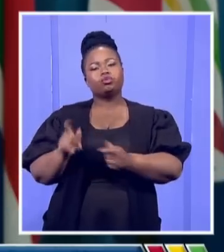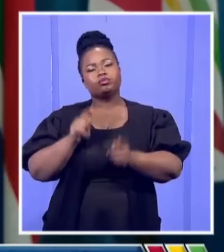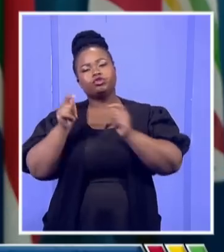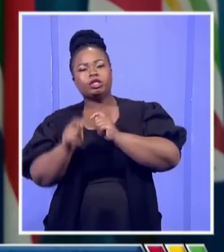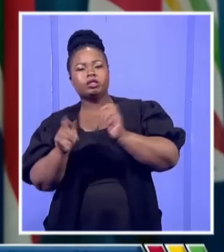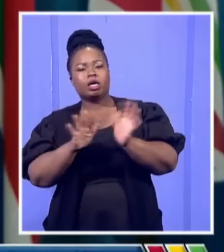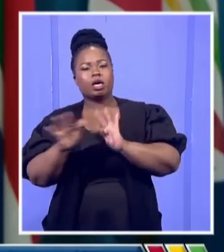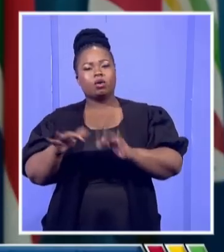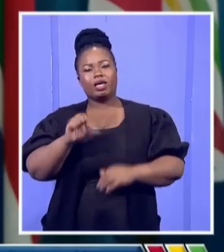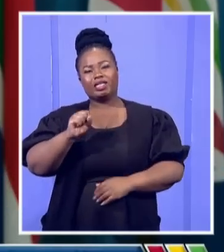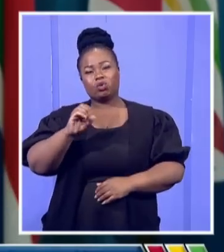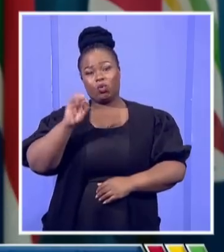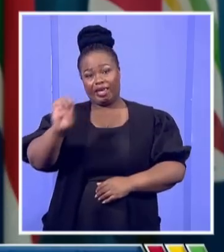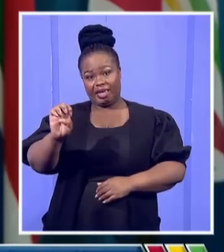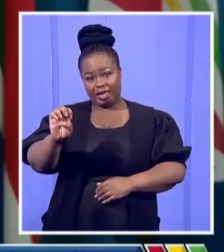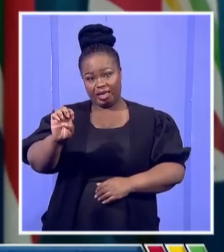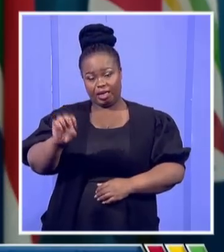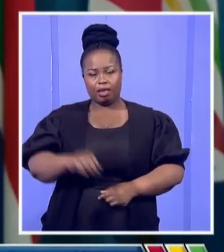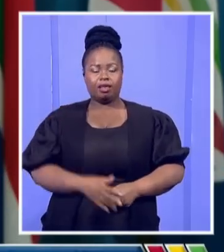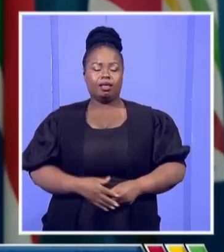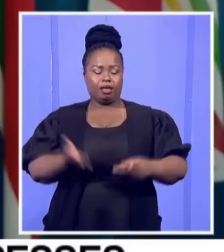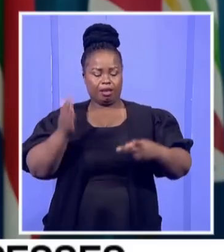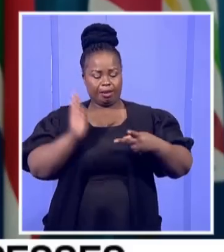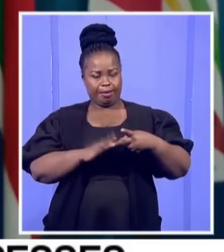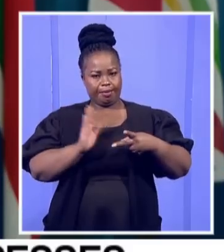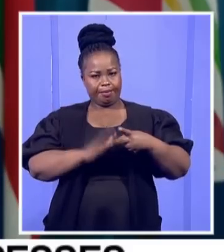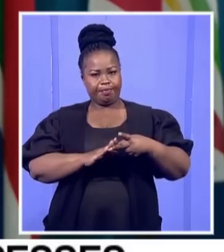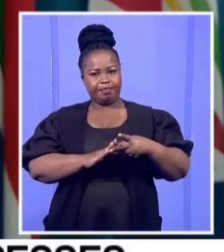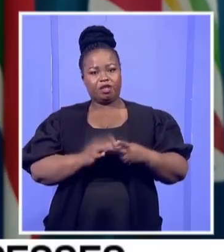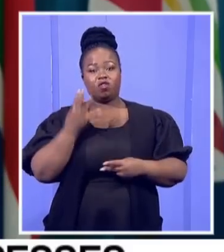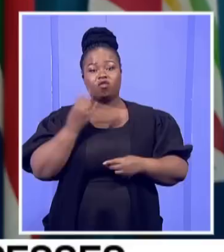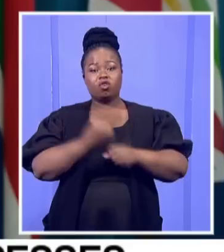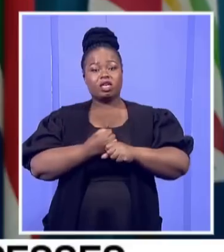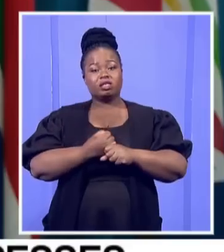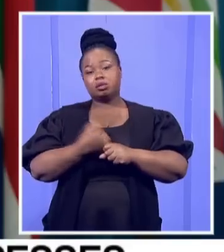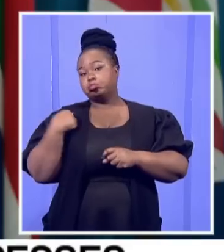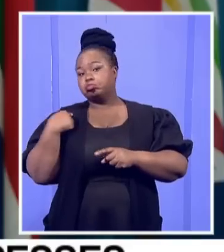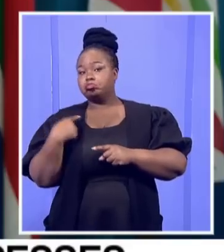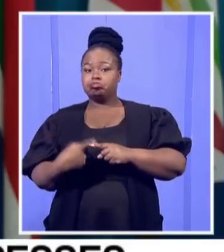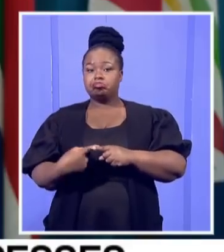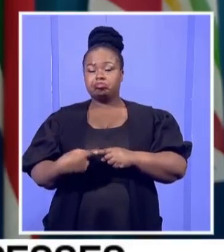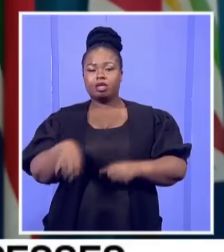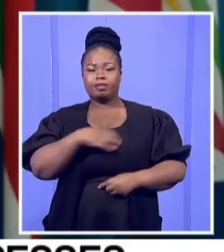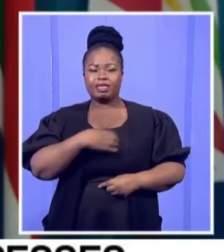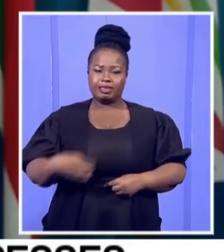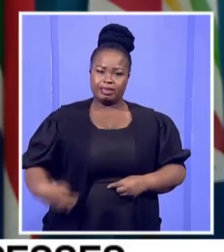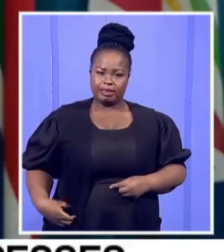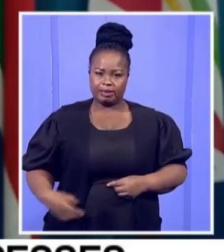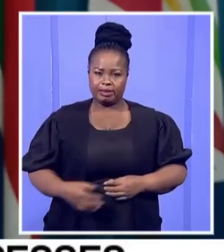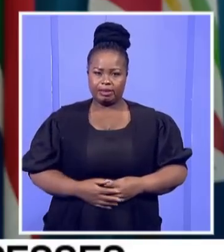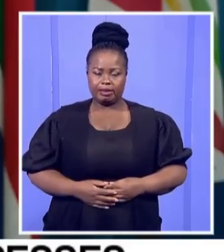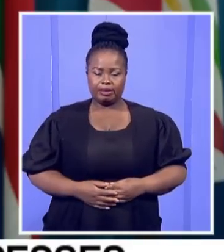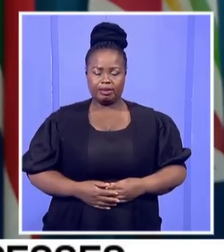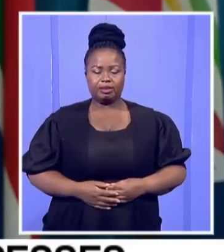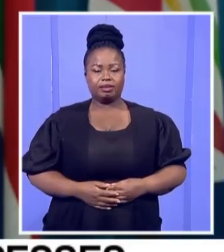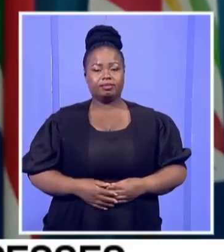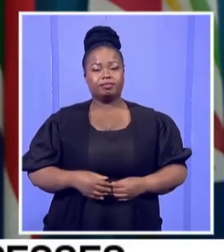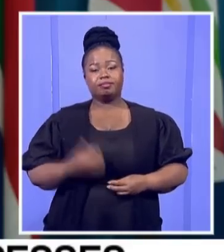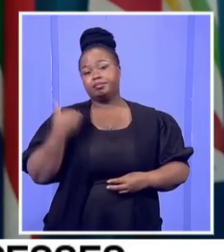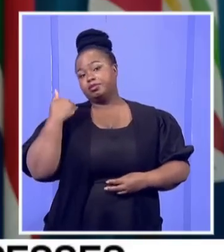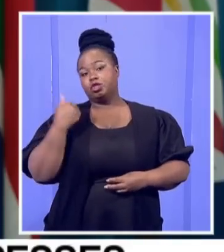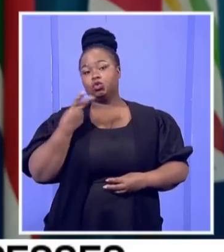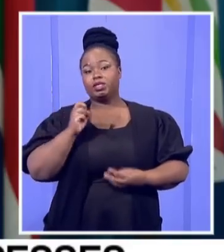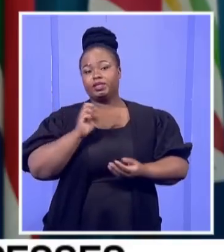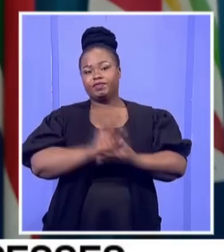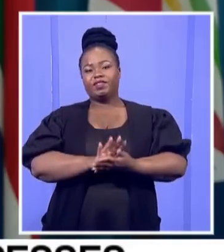state-owned enterprises, followed by the past 4 years and a half as President. In 2015,